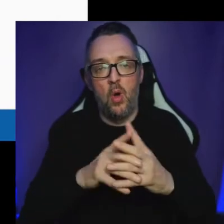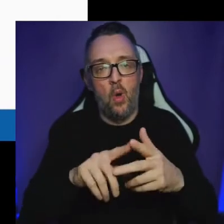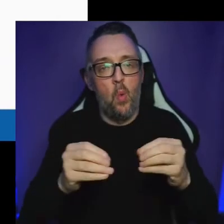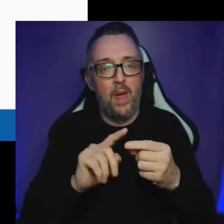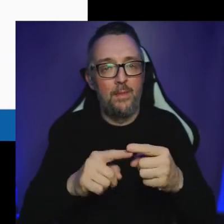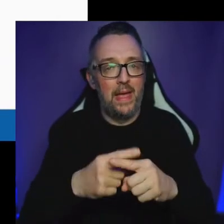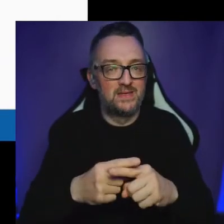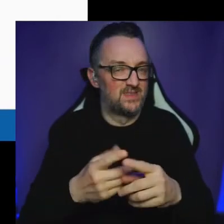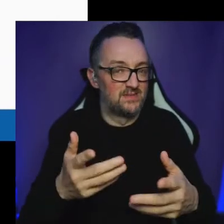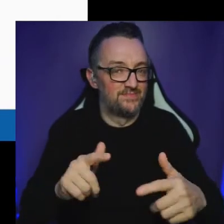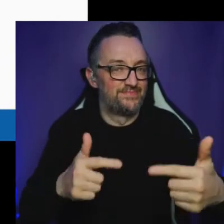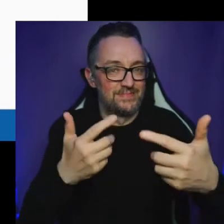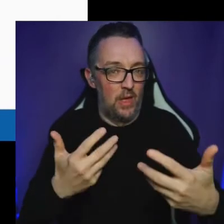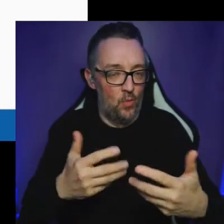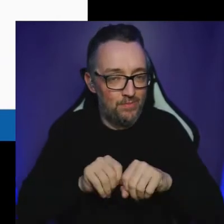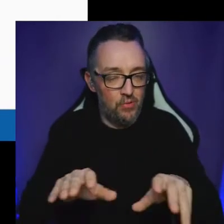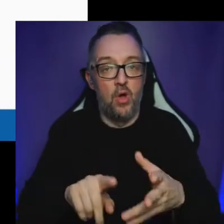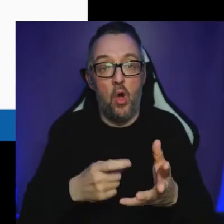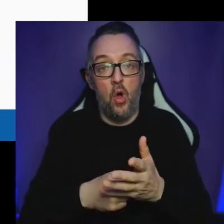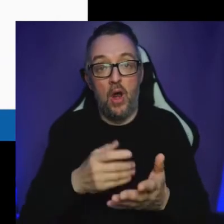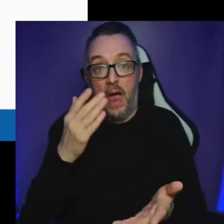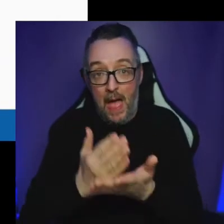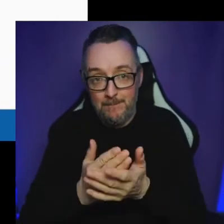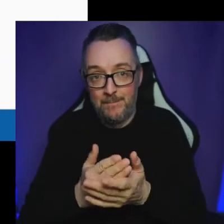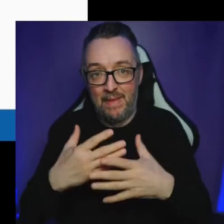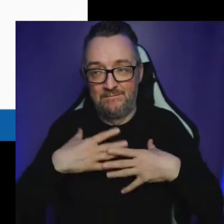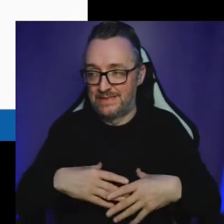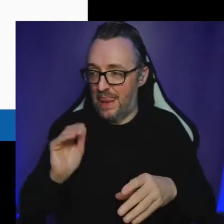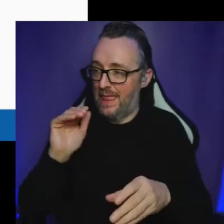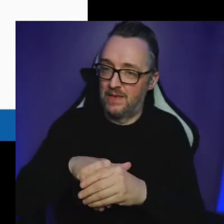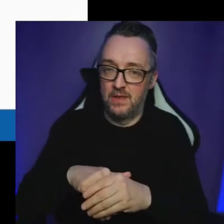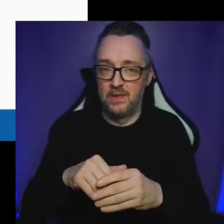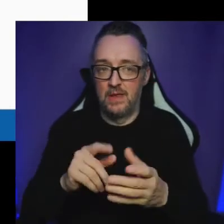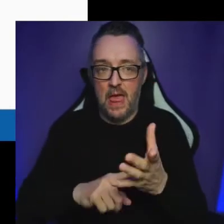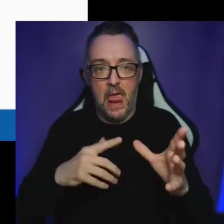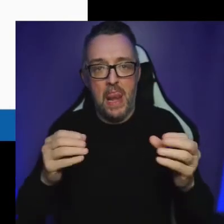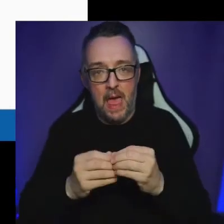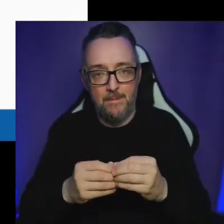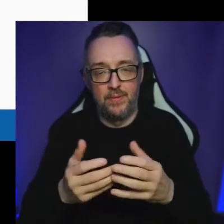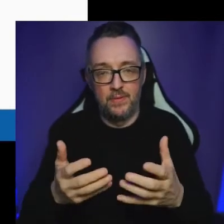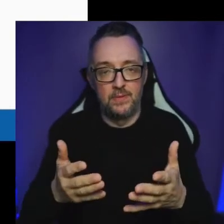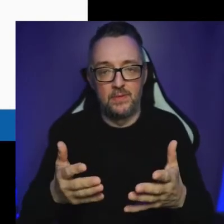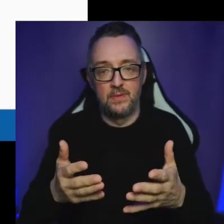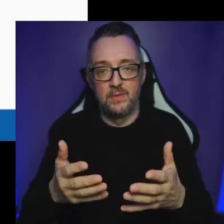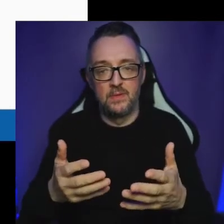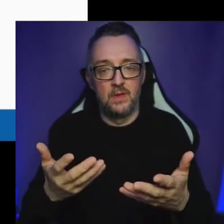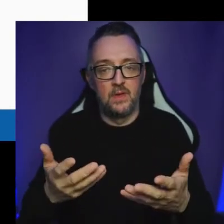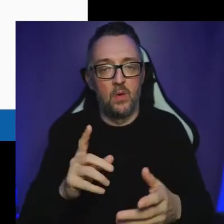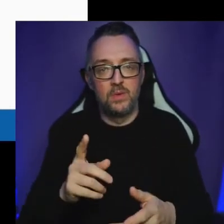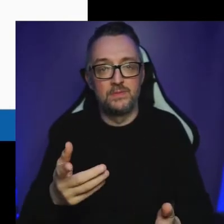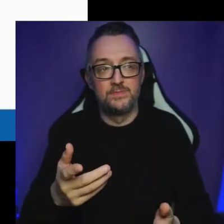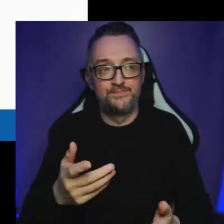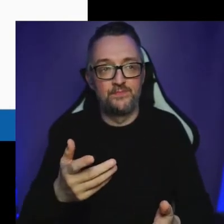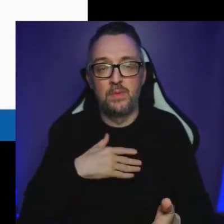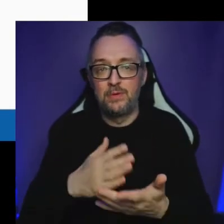kind of our usability lab or another public space. How convenient is enjoyable for everybody to